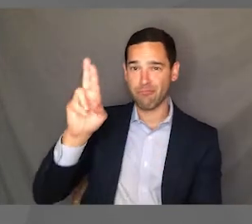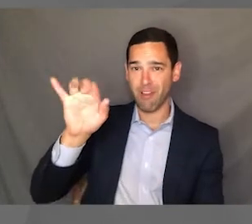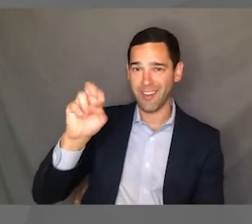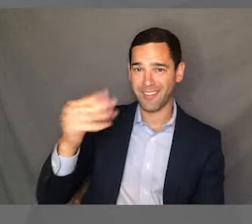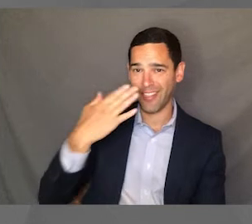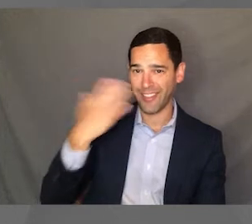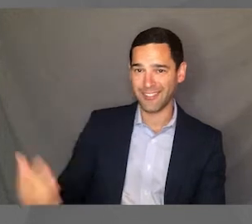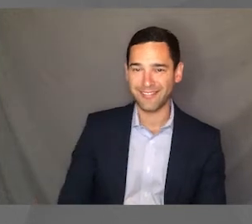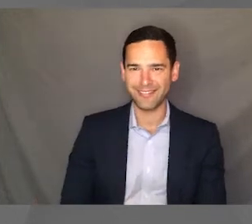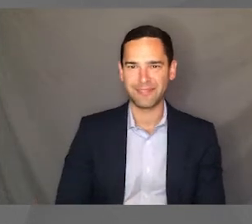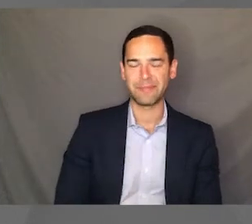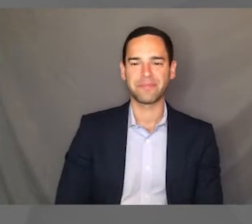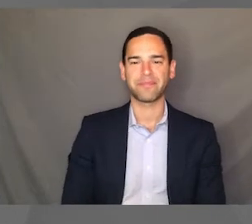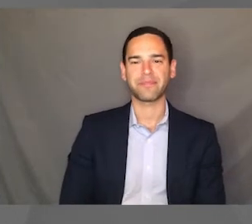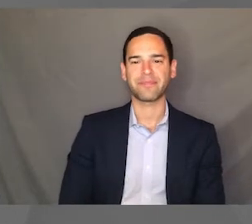Thank you.